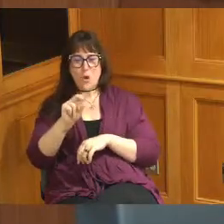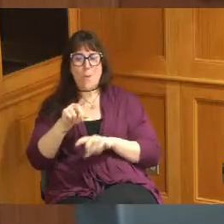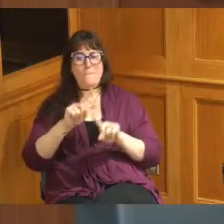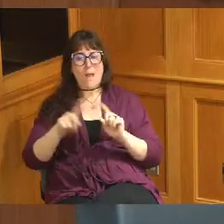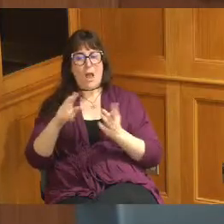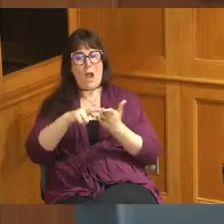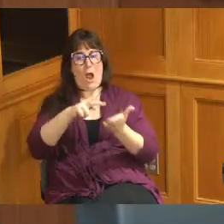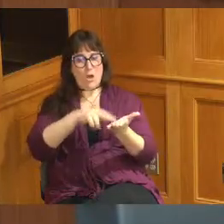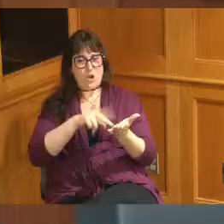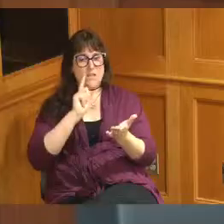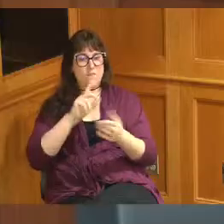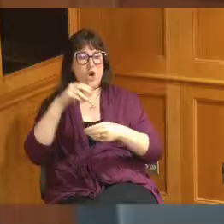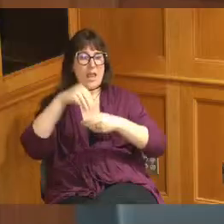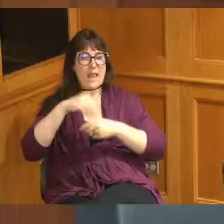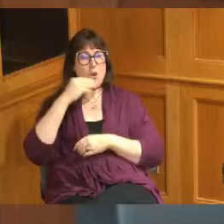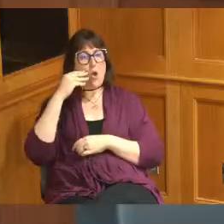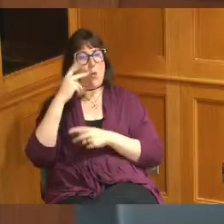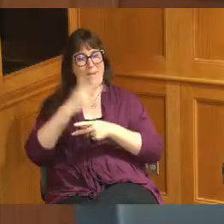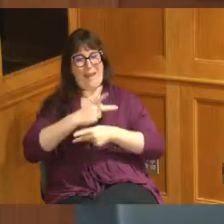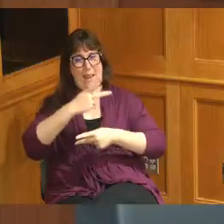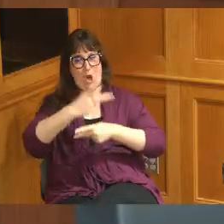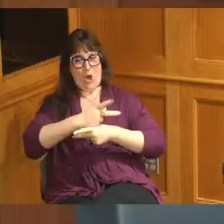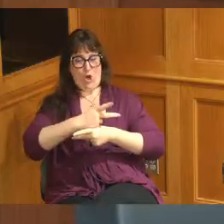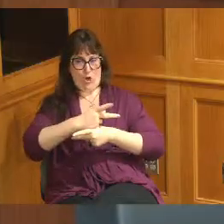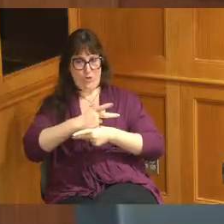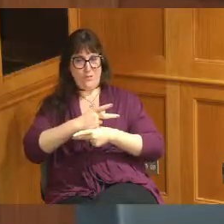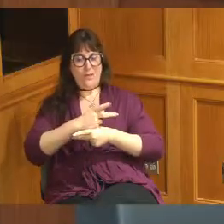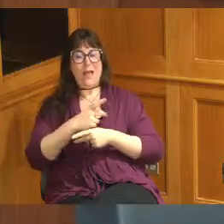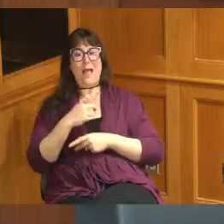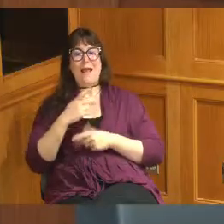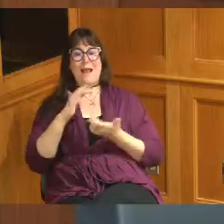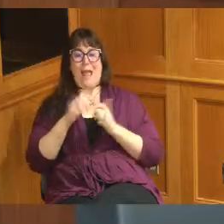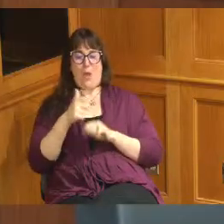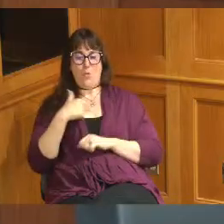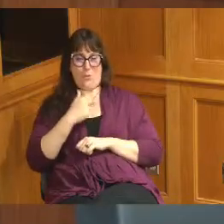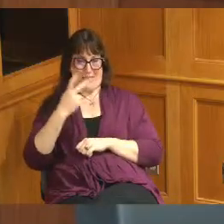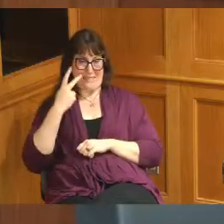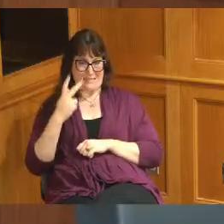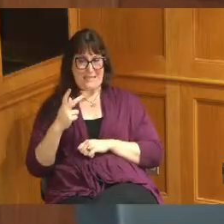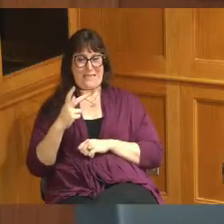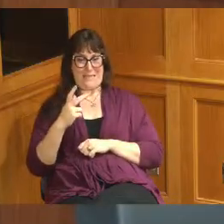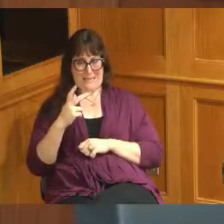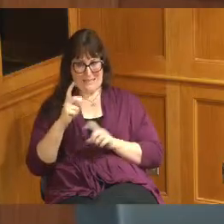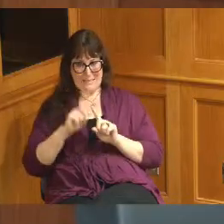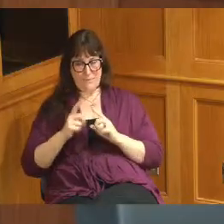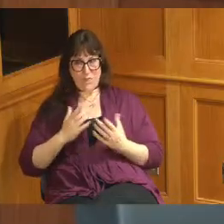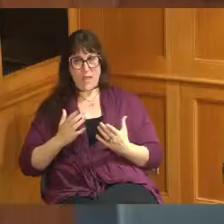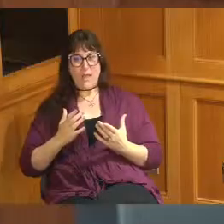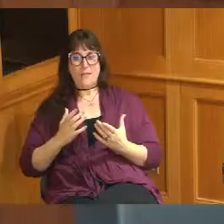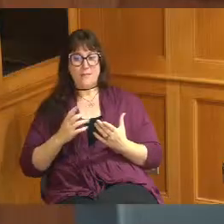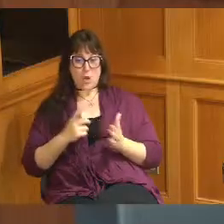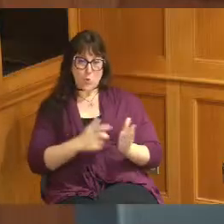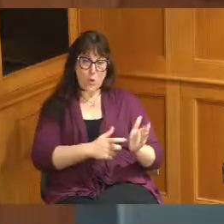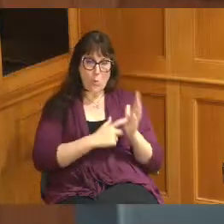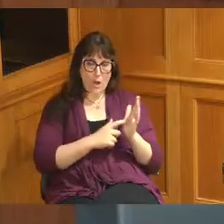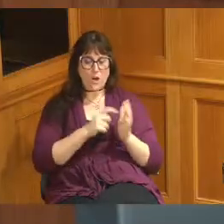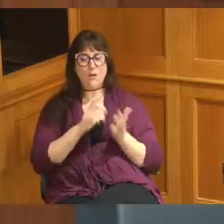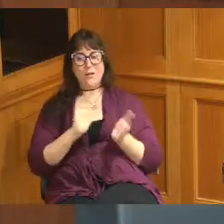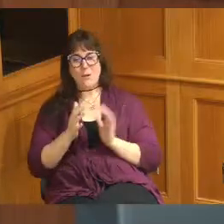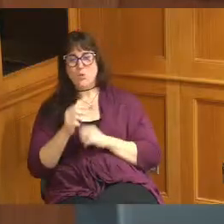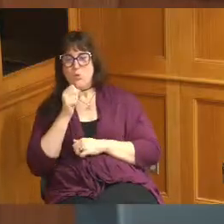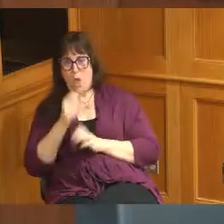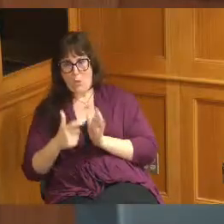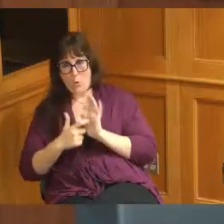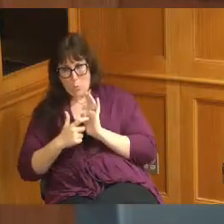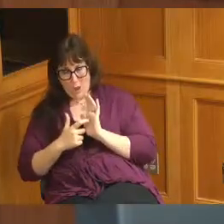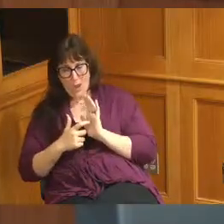contracts for in-home care, and the trends we're seeing with that, as well as mandated versus non-mandated services within the